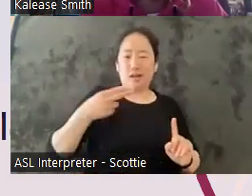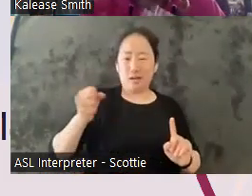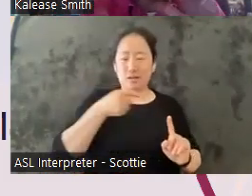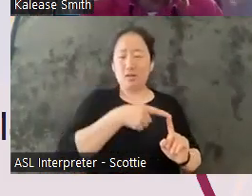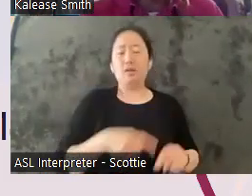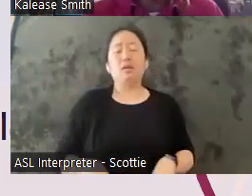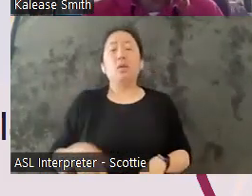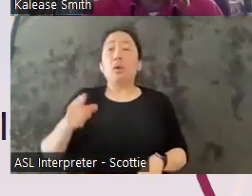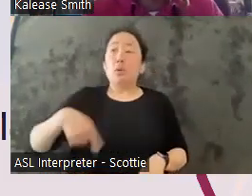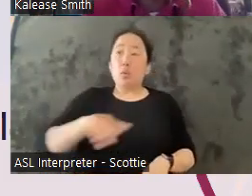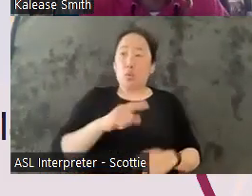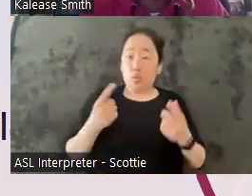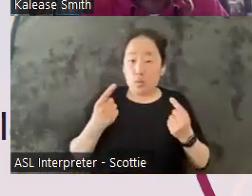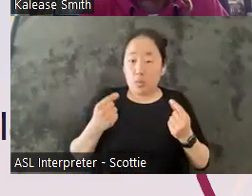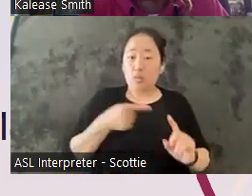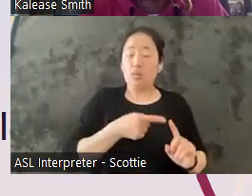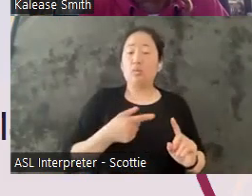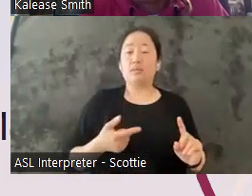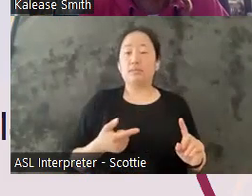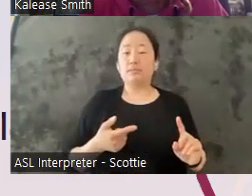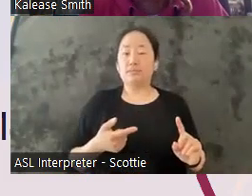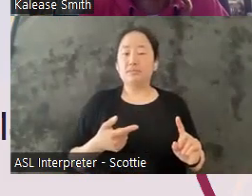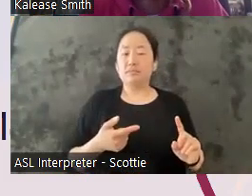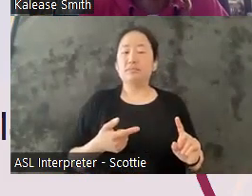stuff for their whole